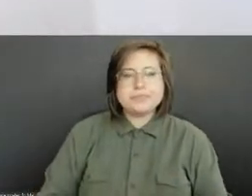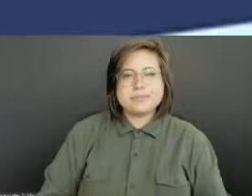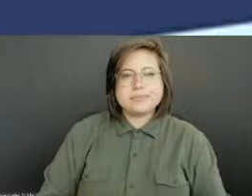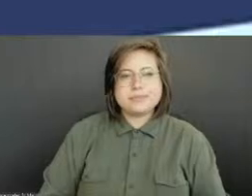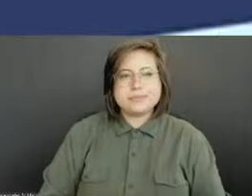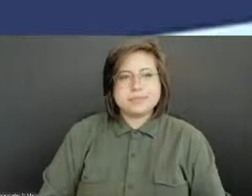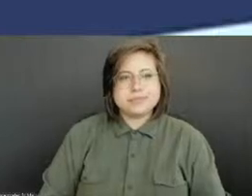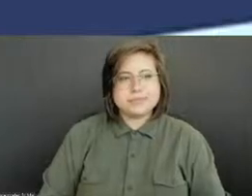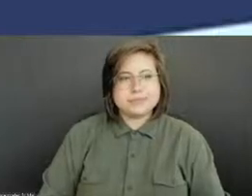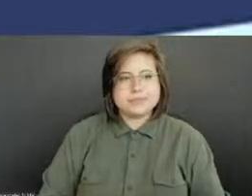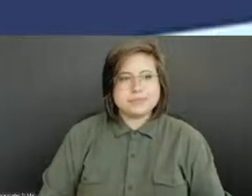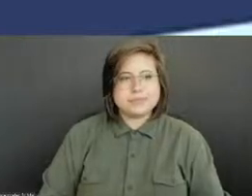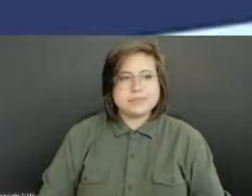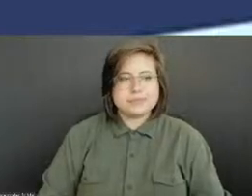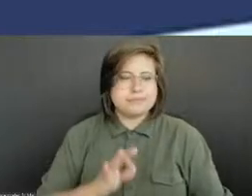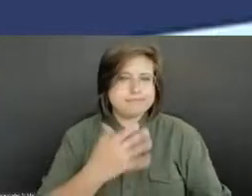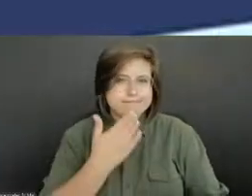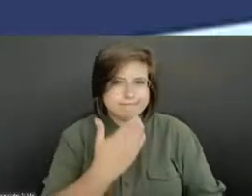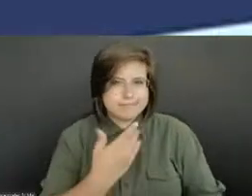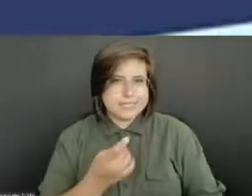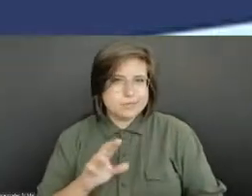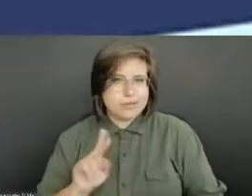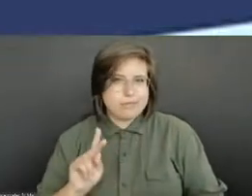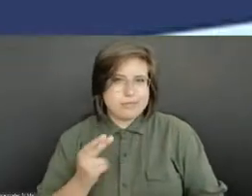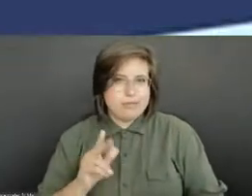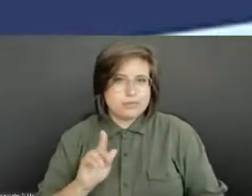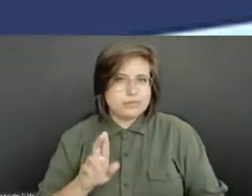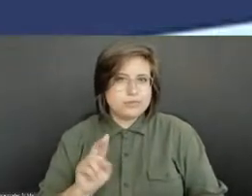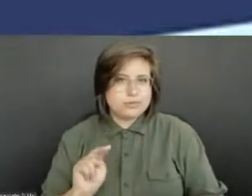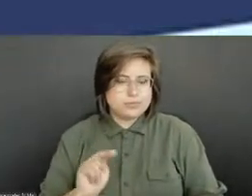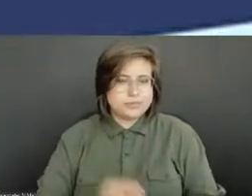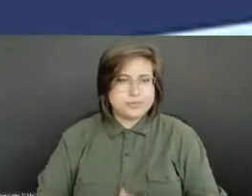Thank you so much, Dr. Khaldun. Necessary.